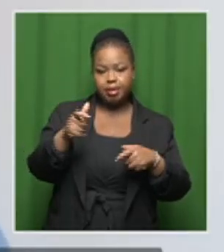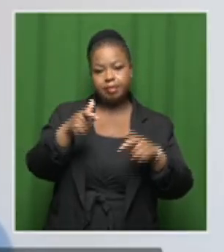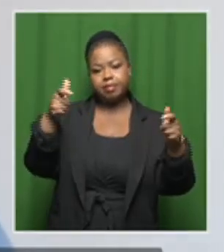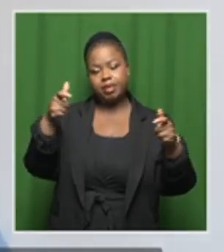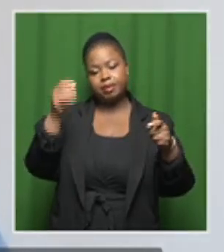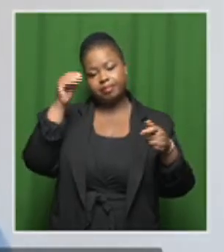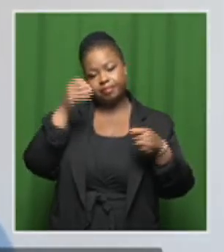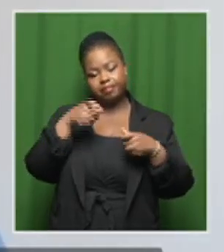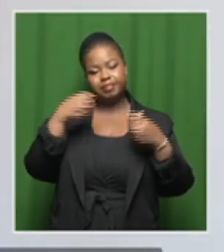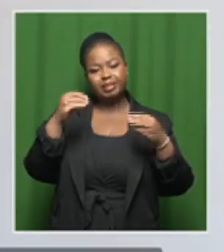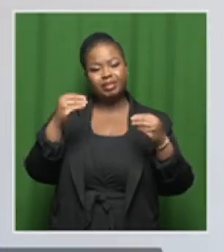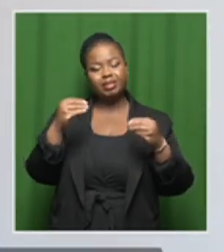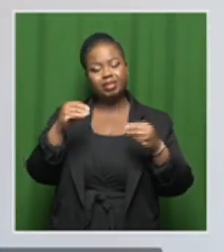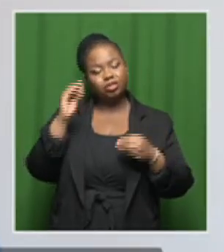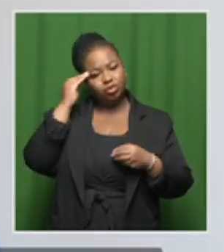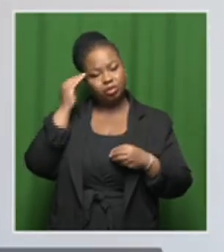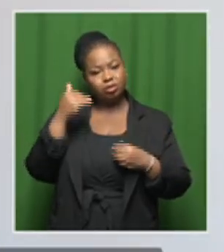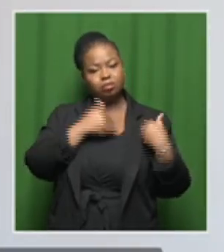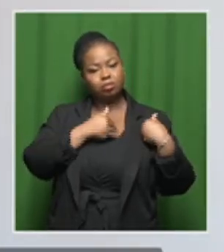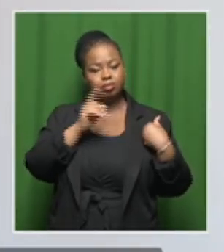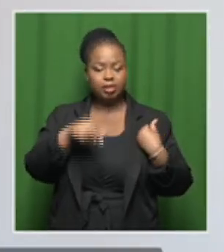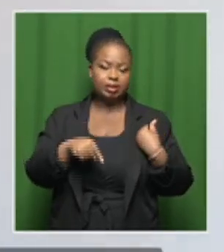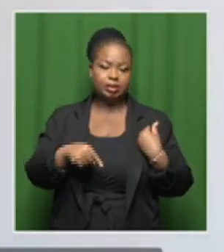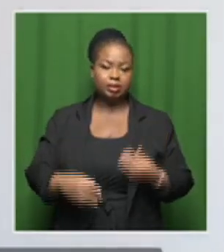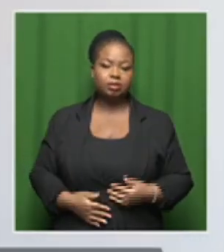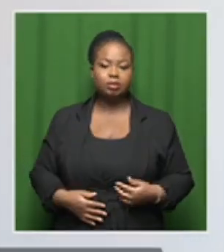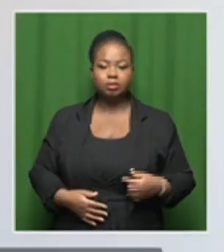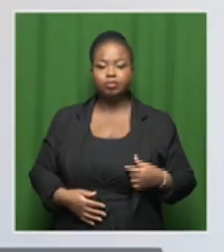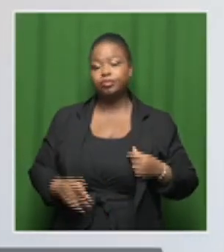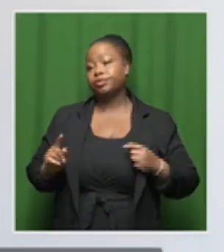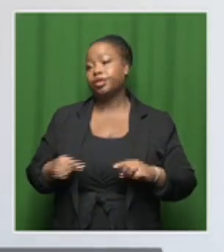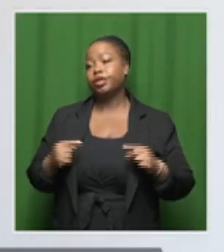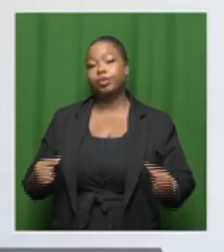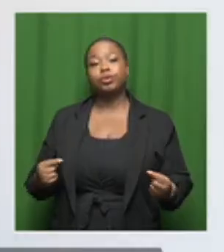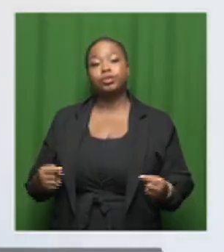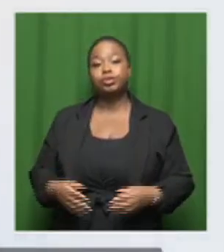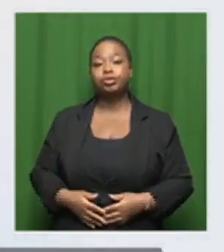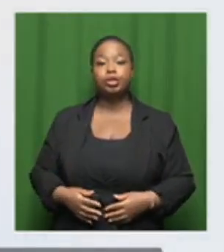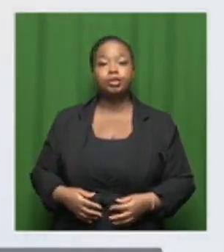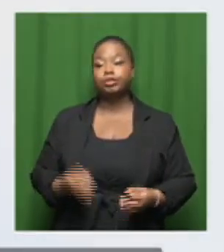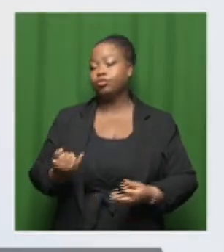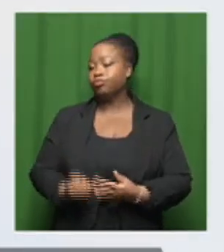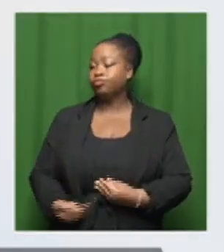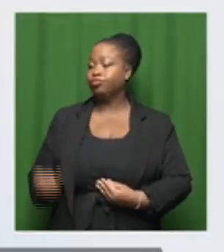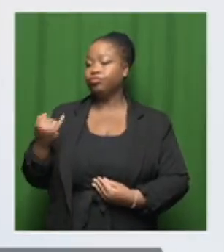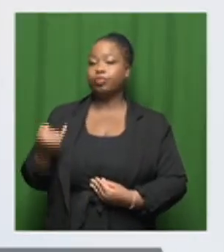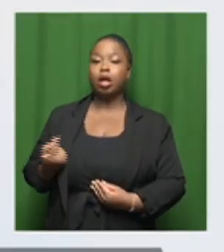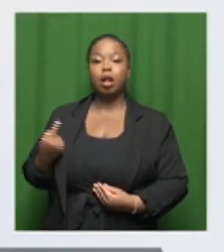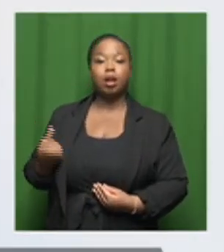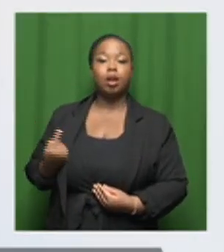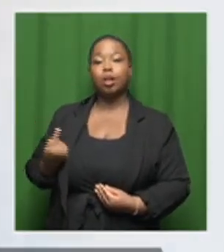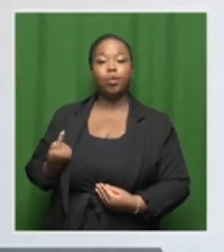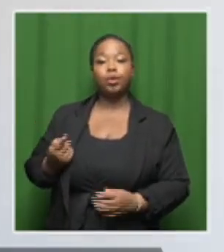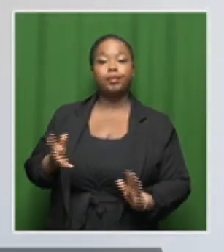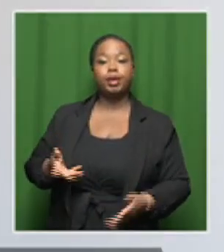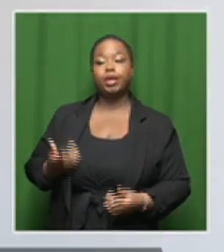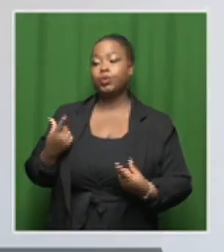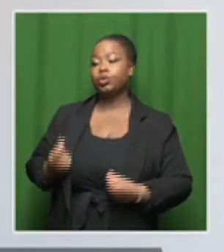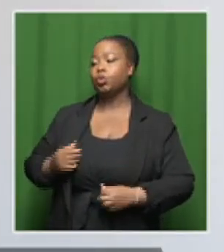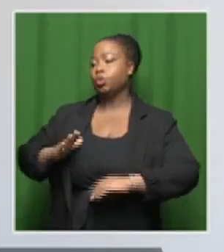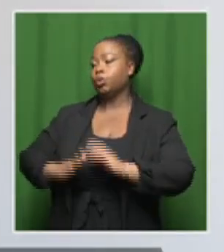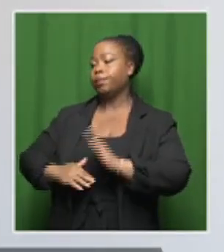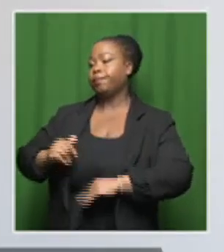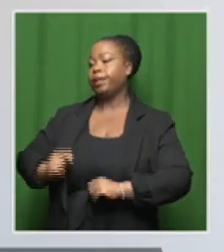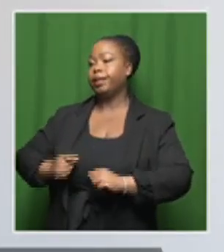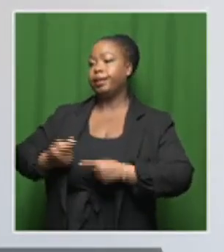business interests accountable. So it can't just come in and say we're going to build and do a few things to improve